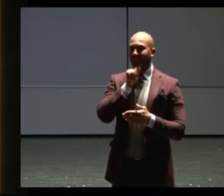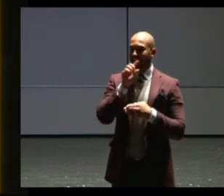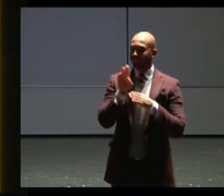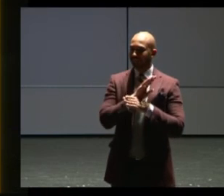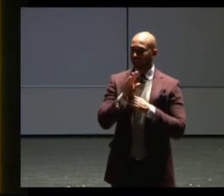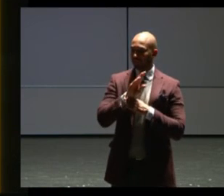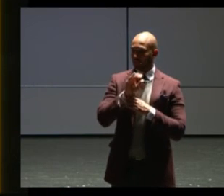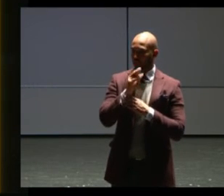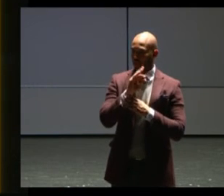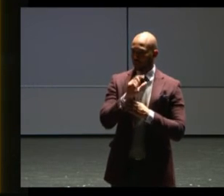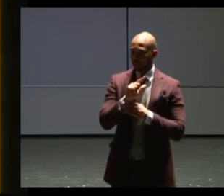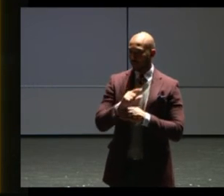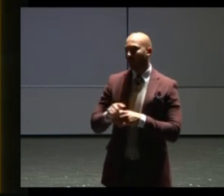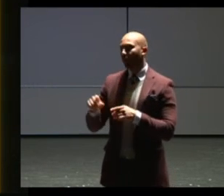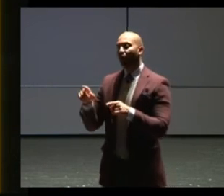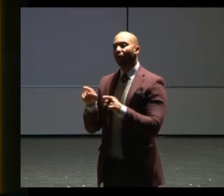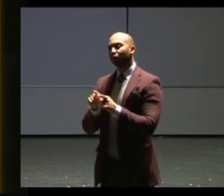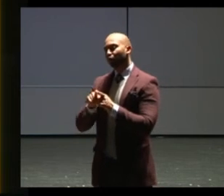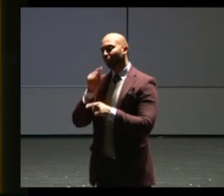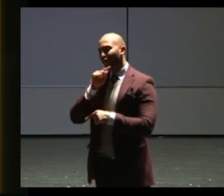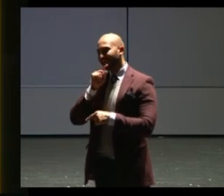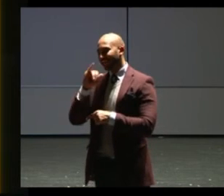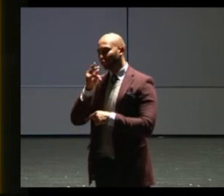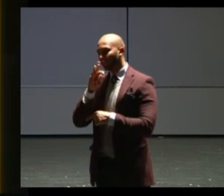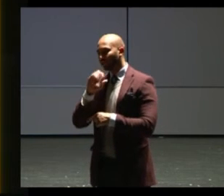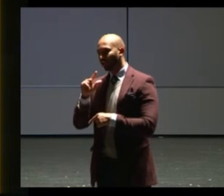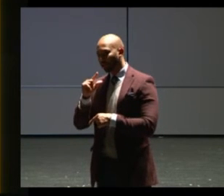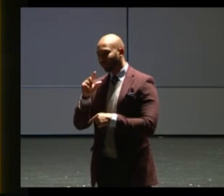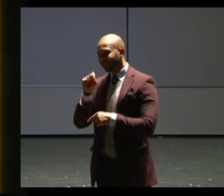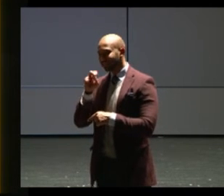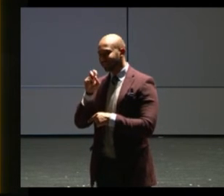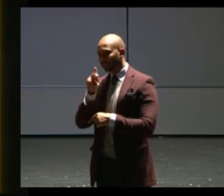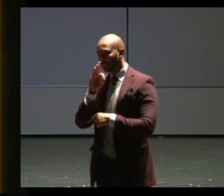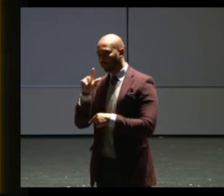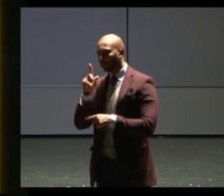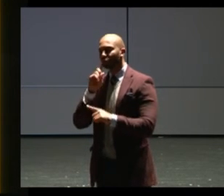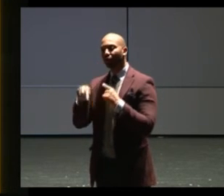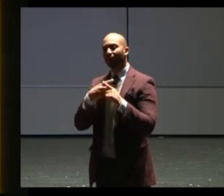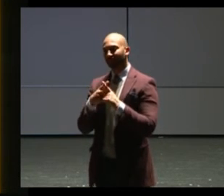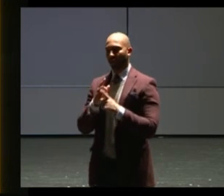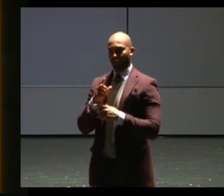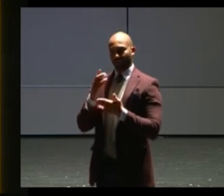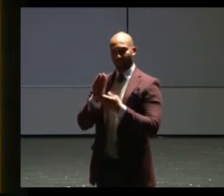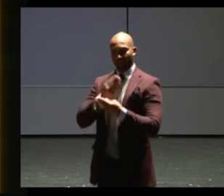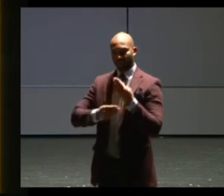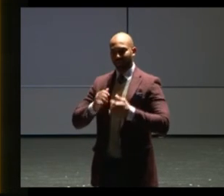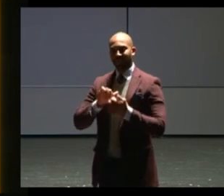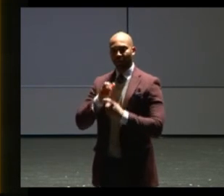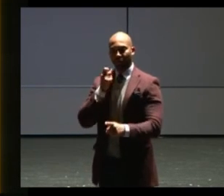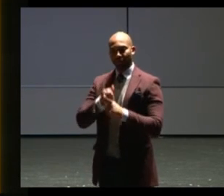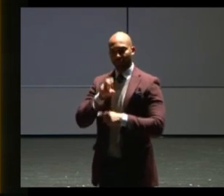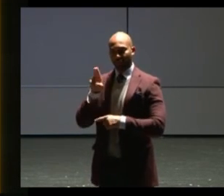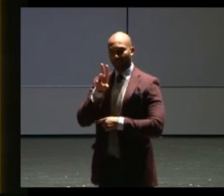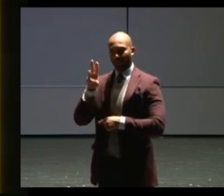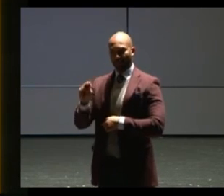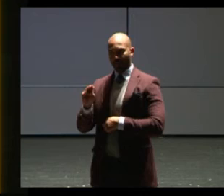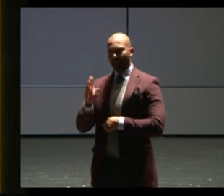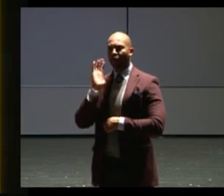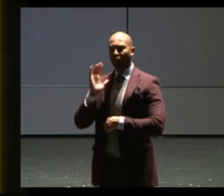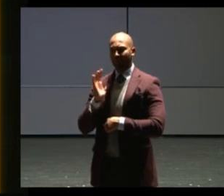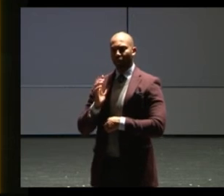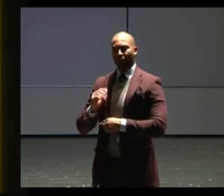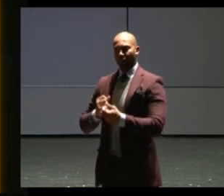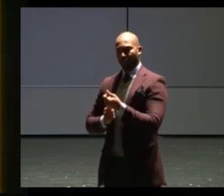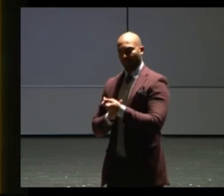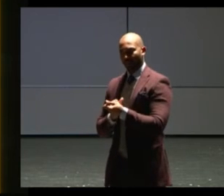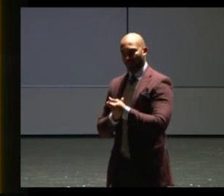Journal Sentinel, meetings with their editorial board about the status of the budget and what it means for us. And we'll continue to make advocacy efforts in the